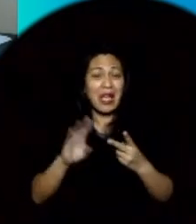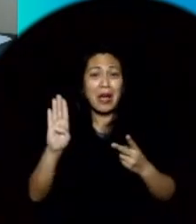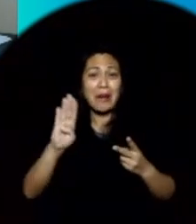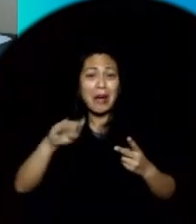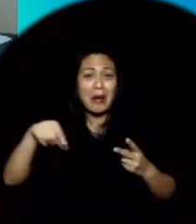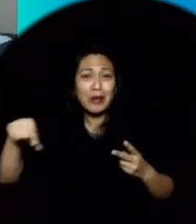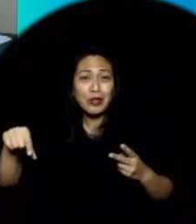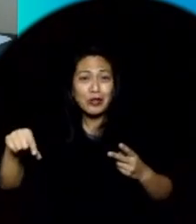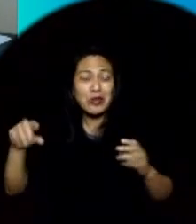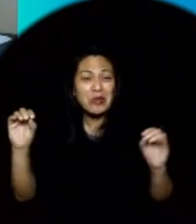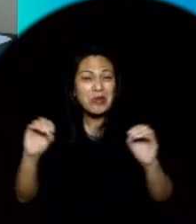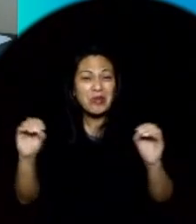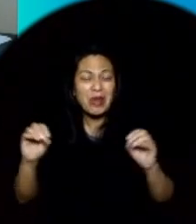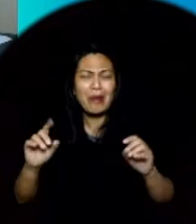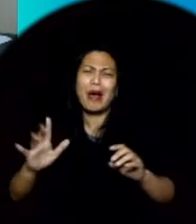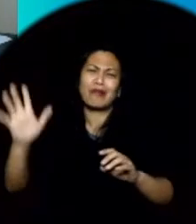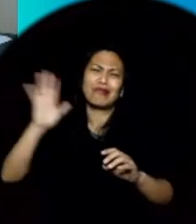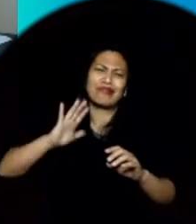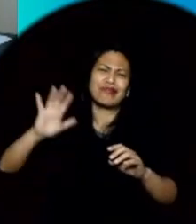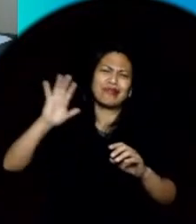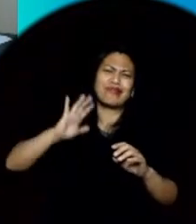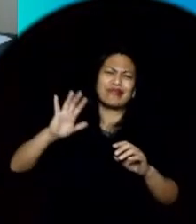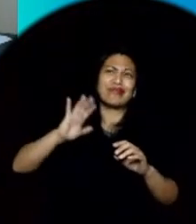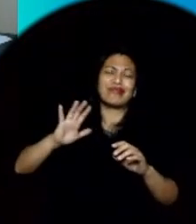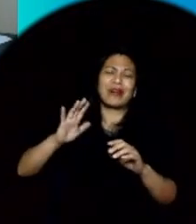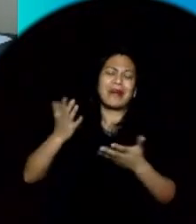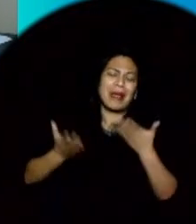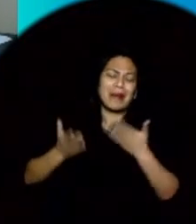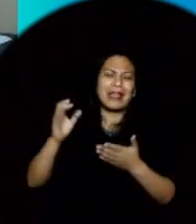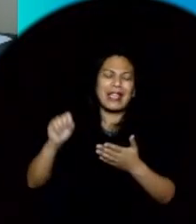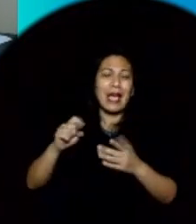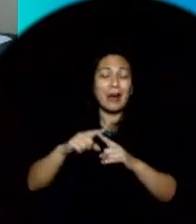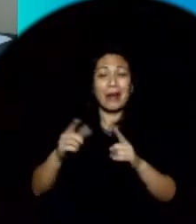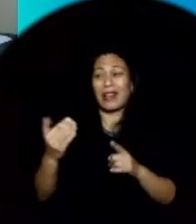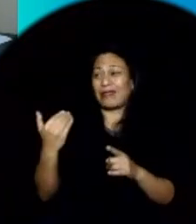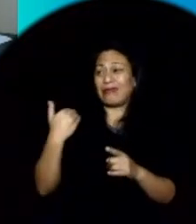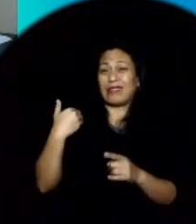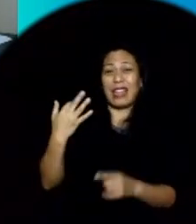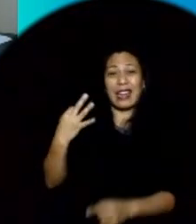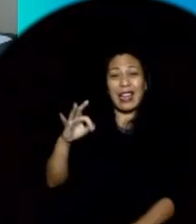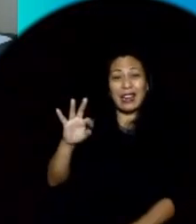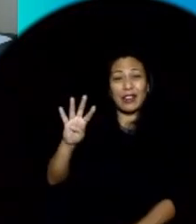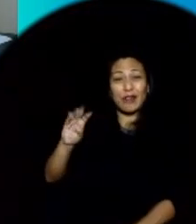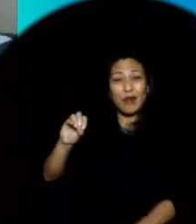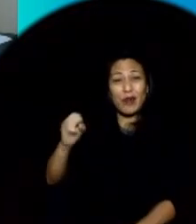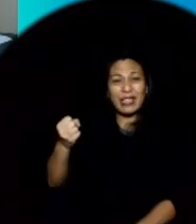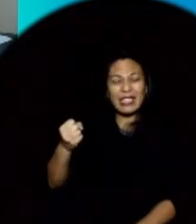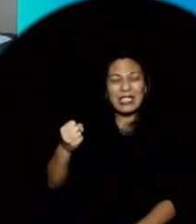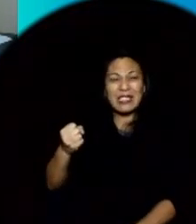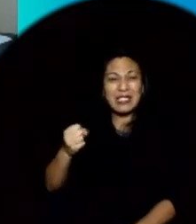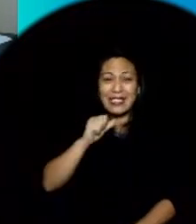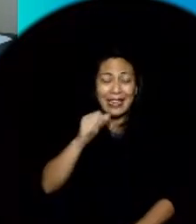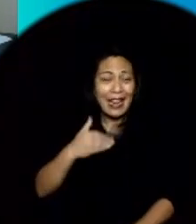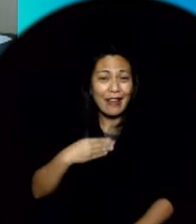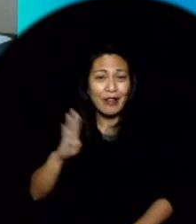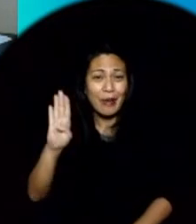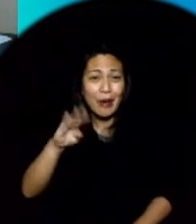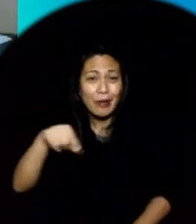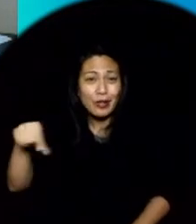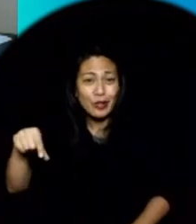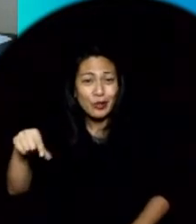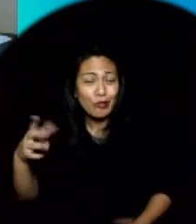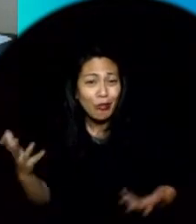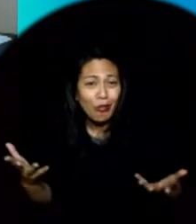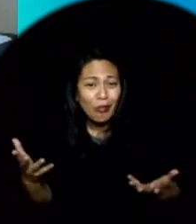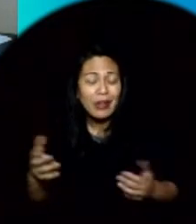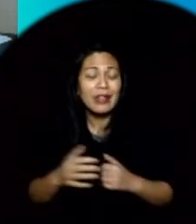weren't barbecuing. Well, I guess they were in the Stone Ages, but they weren't barbecuing in the 1940s. A barbecue